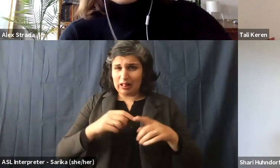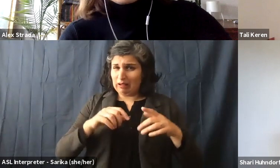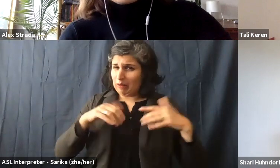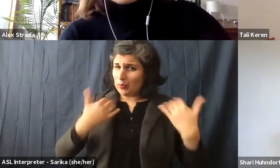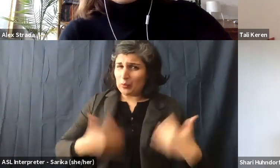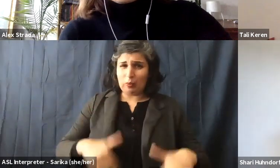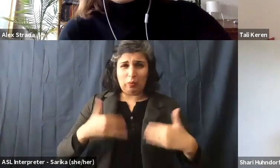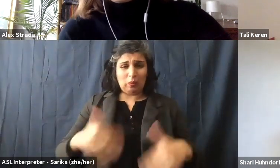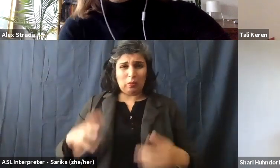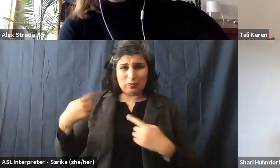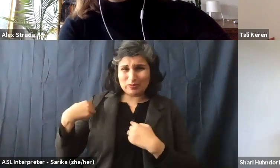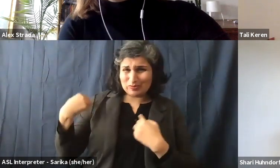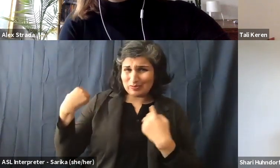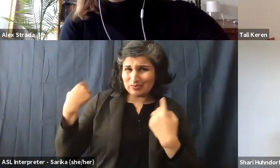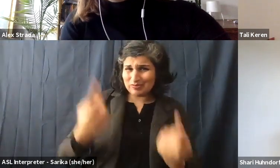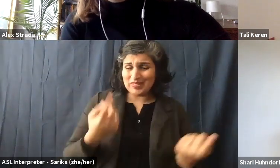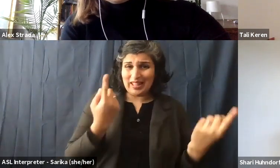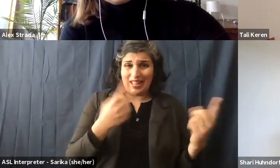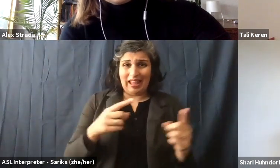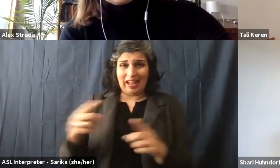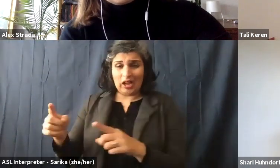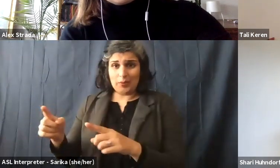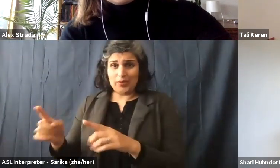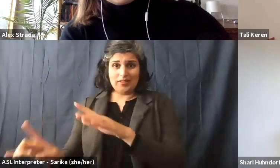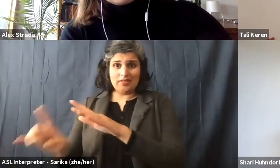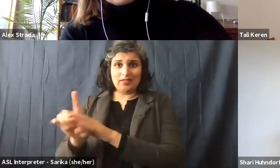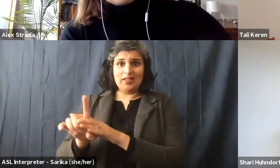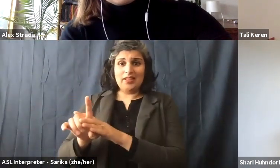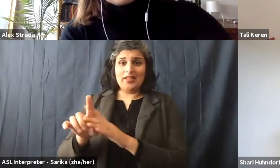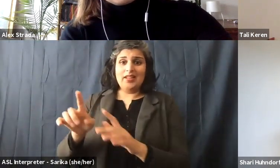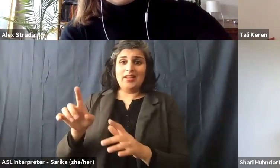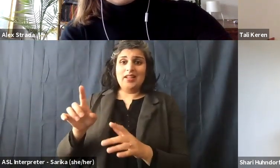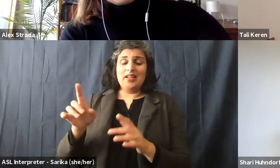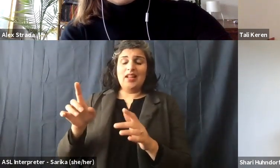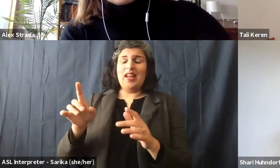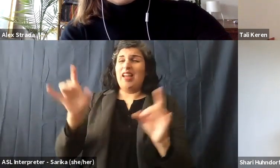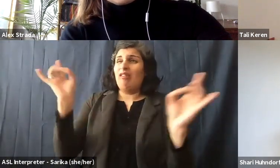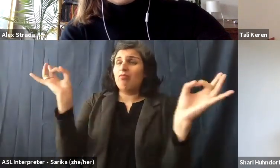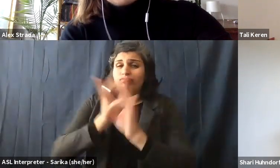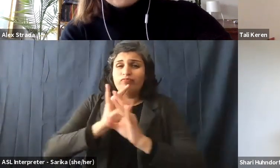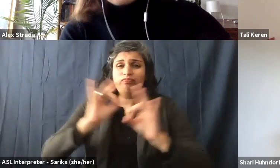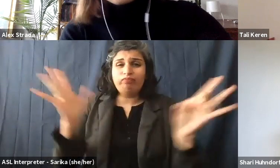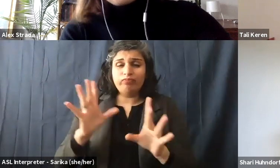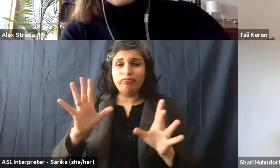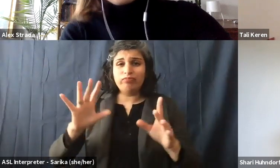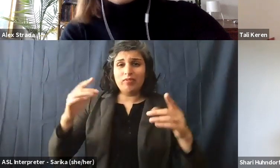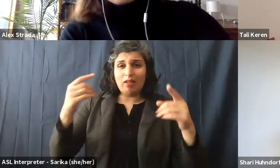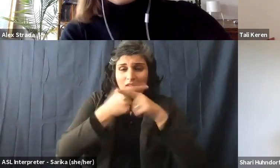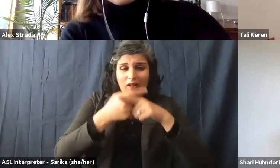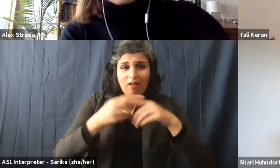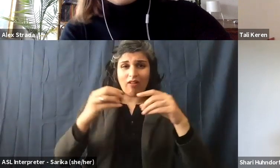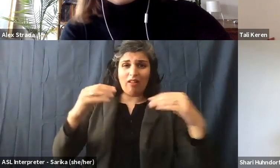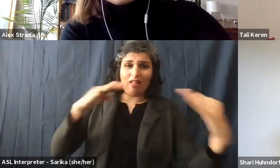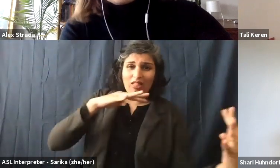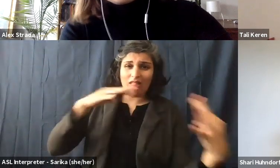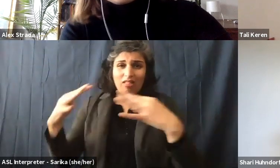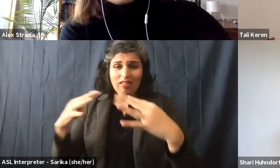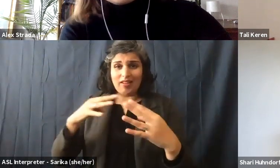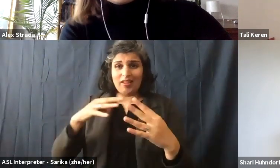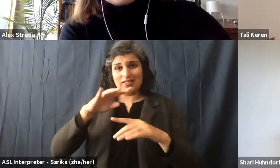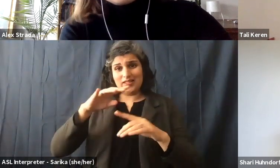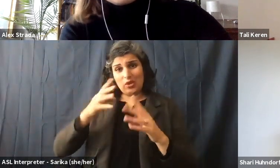see manifested most obviously in sometimes violent conflicts over monuments, right? So this was a really timely